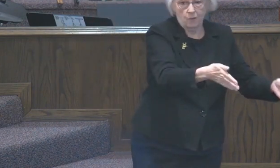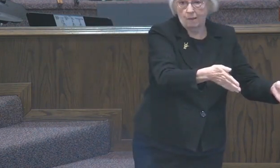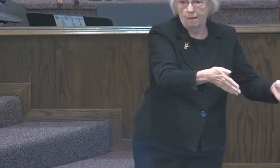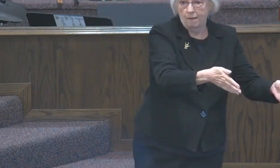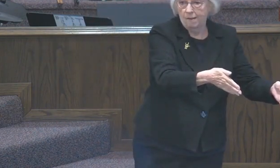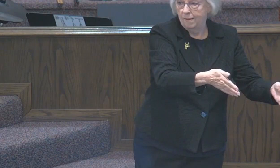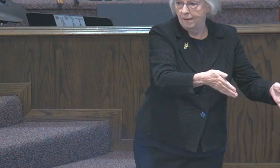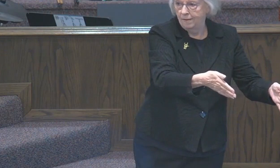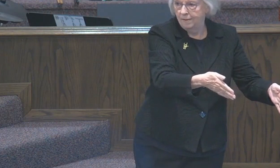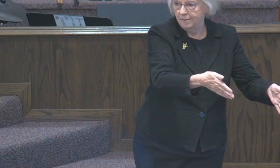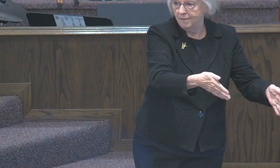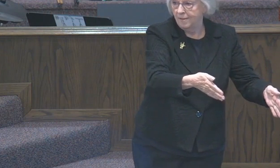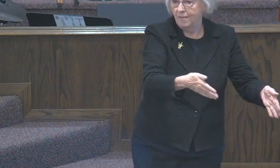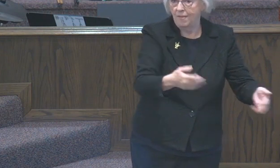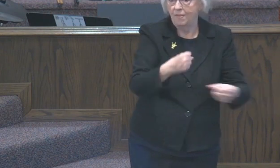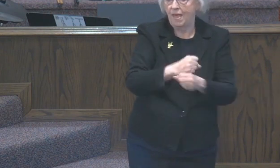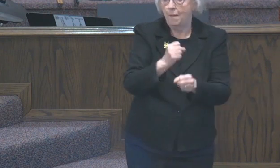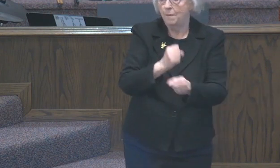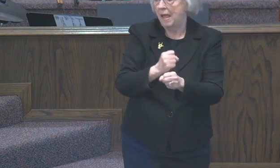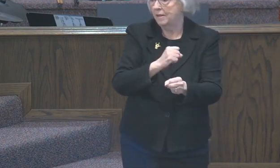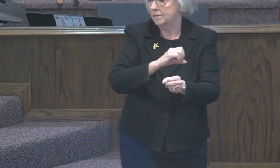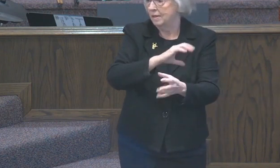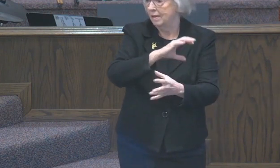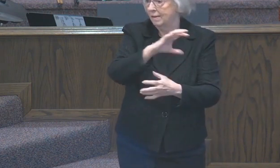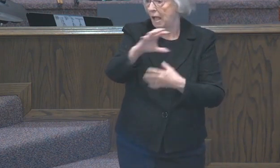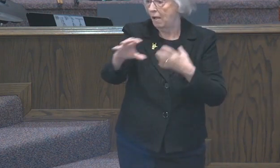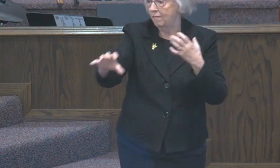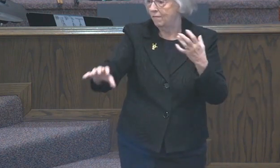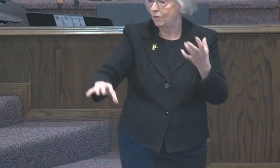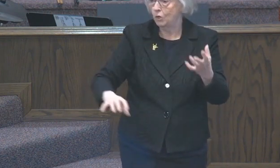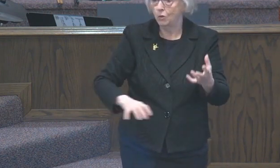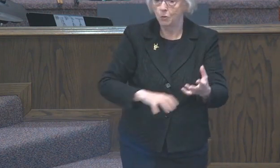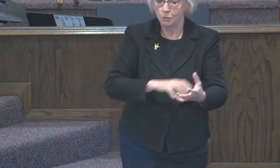I must be content